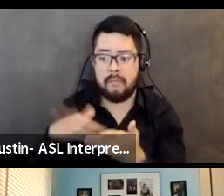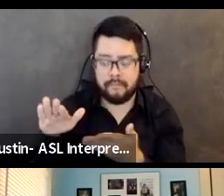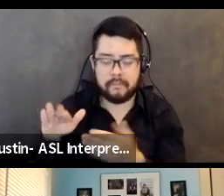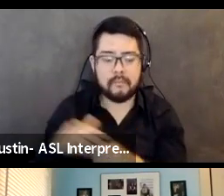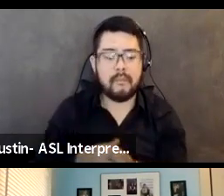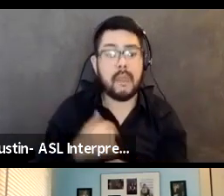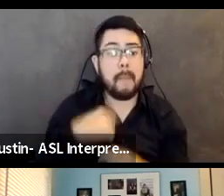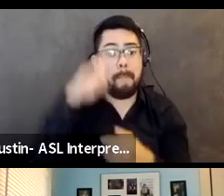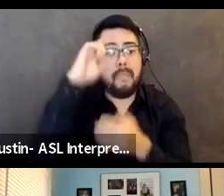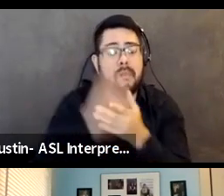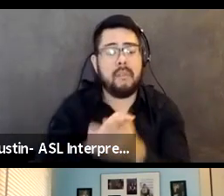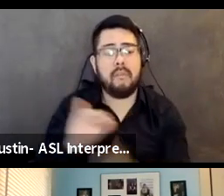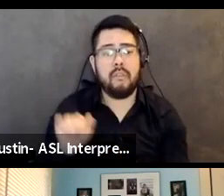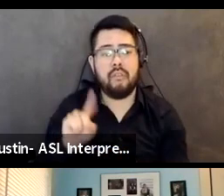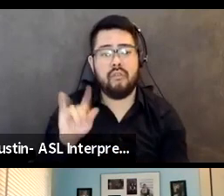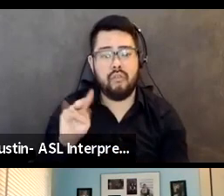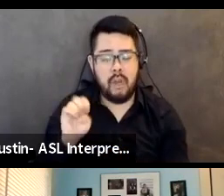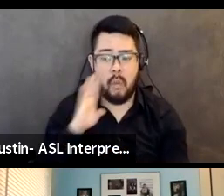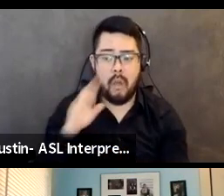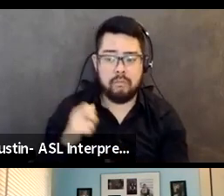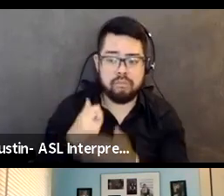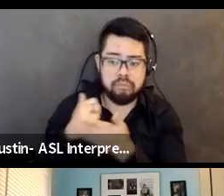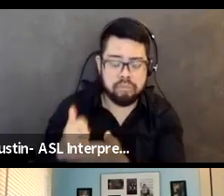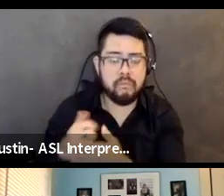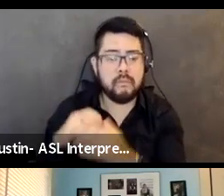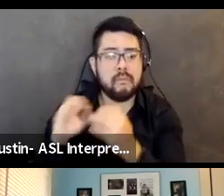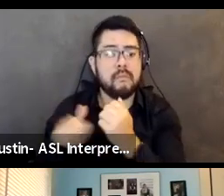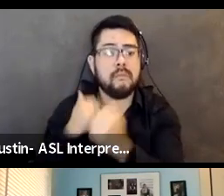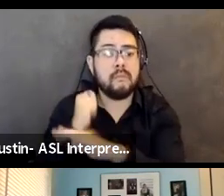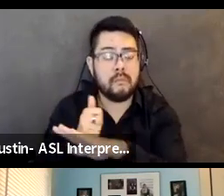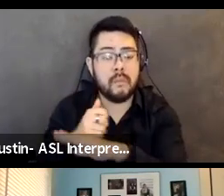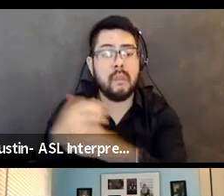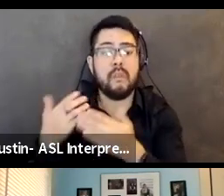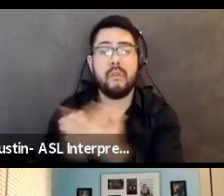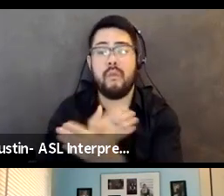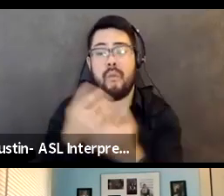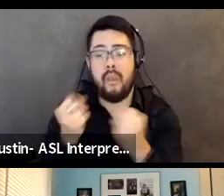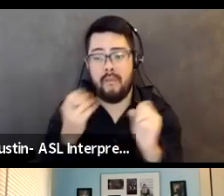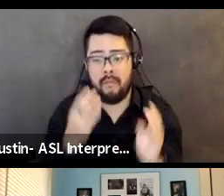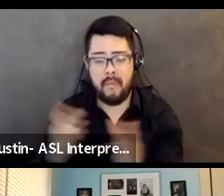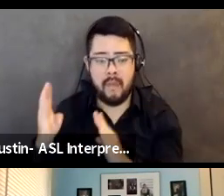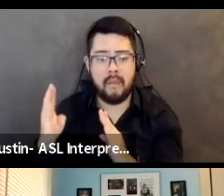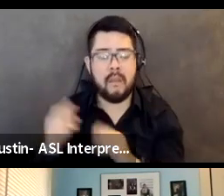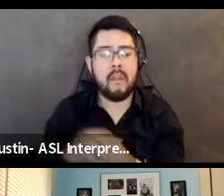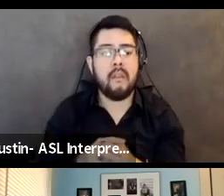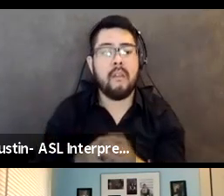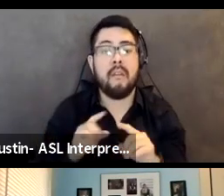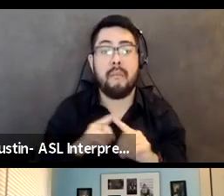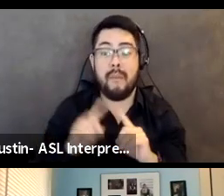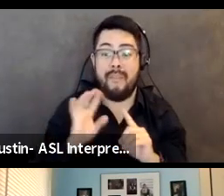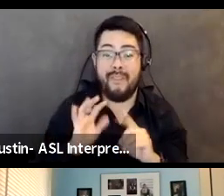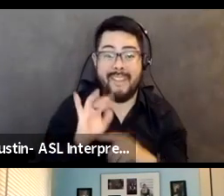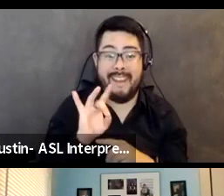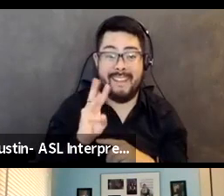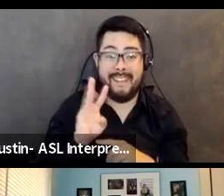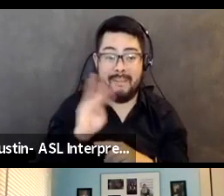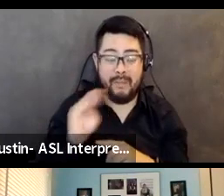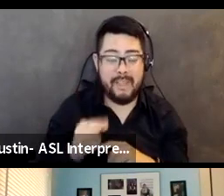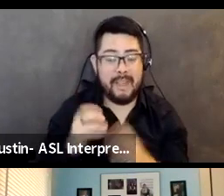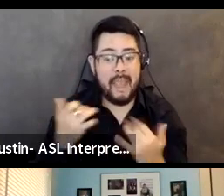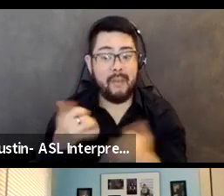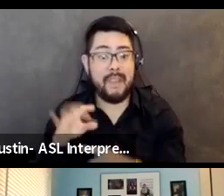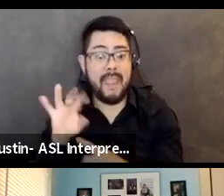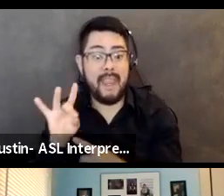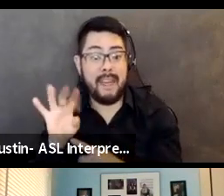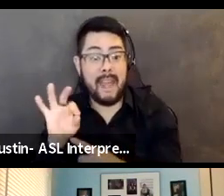school communities to create new safety plans as they do for the 86 percent of our schools now 89 percent of our schools that do not have